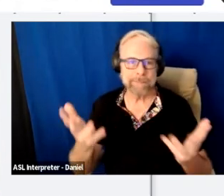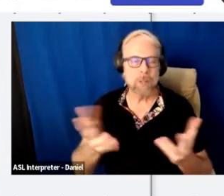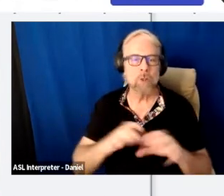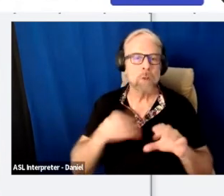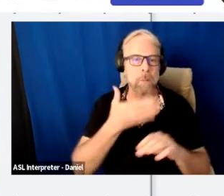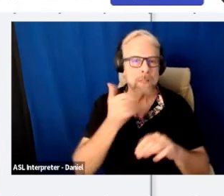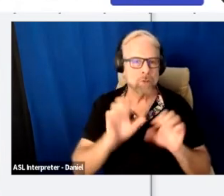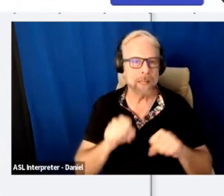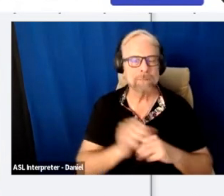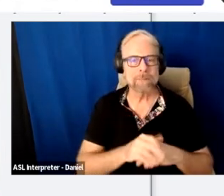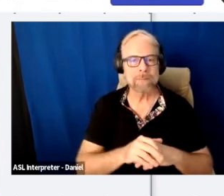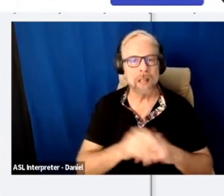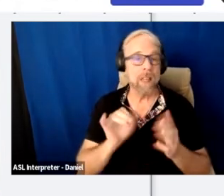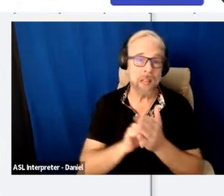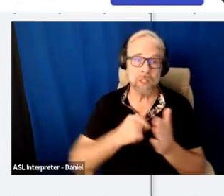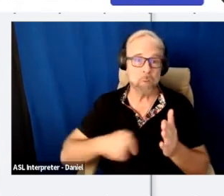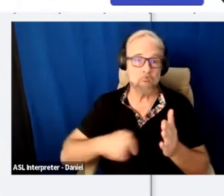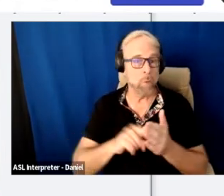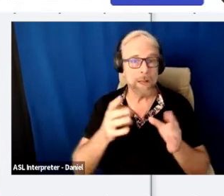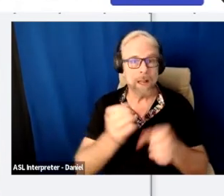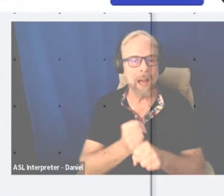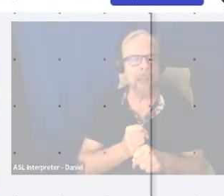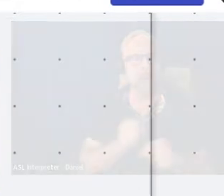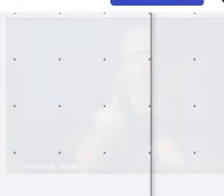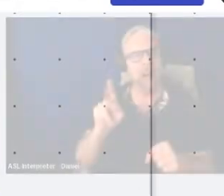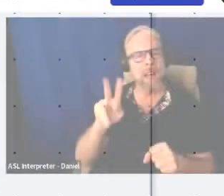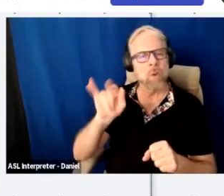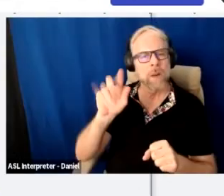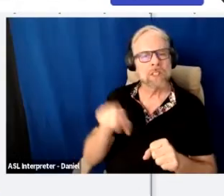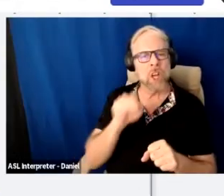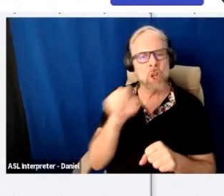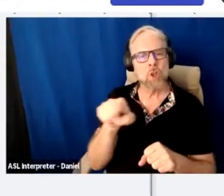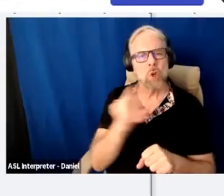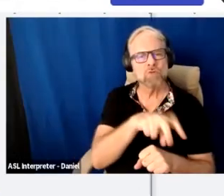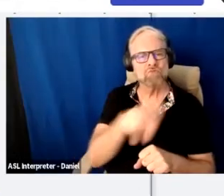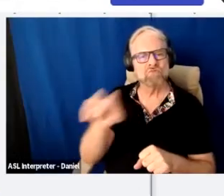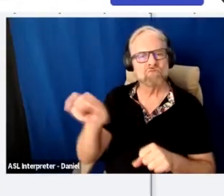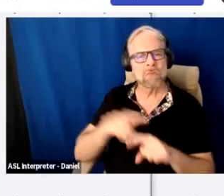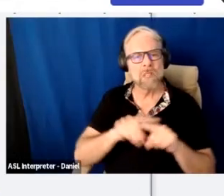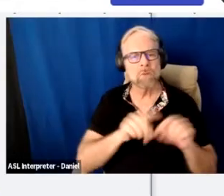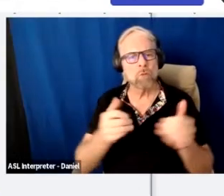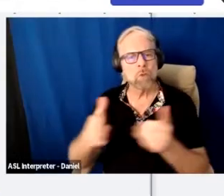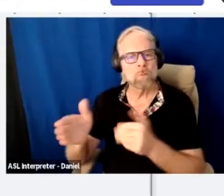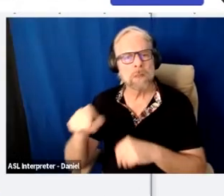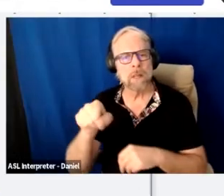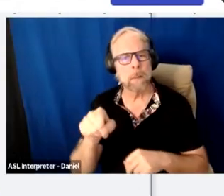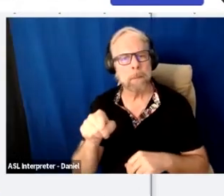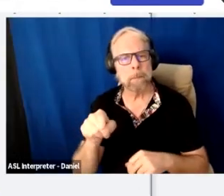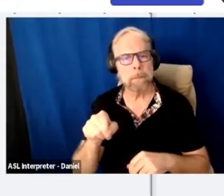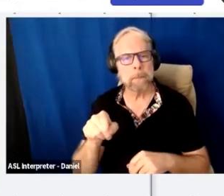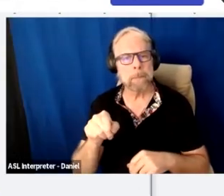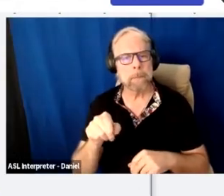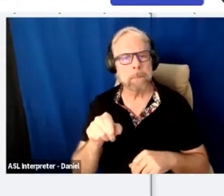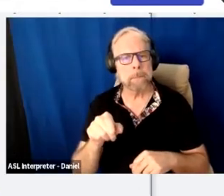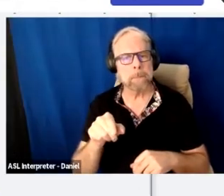can. All right, that's what I got. Krista, you were able to bounce around between different rooms. Did you have? Yeah, I think.